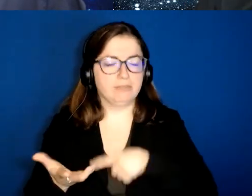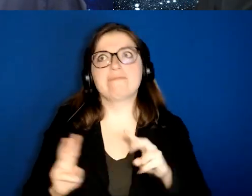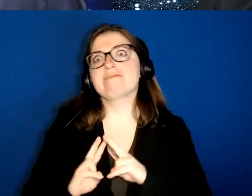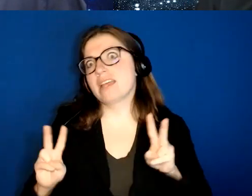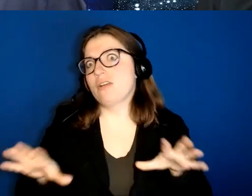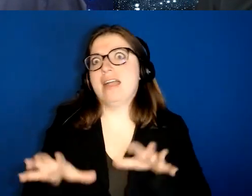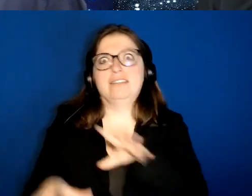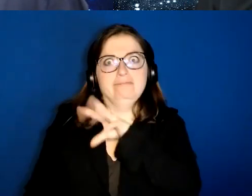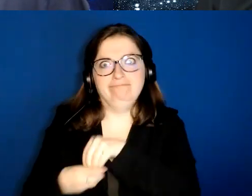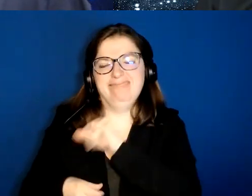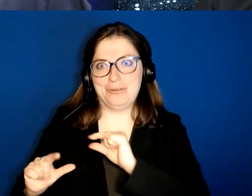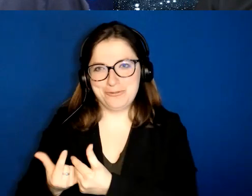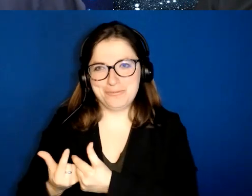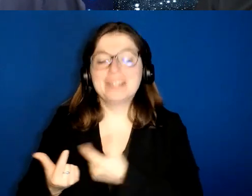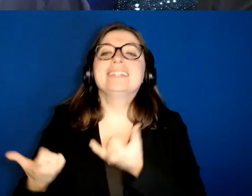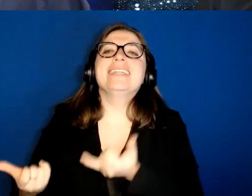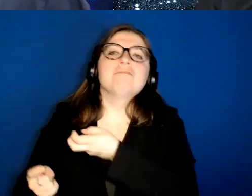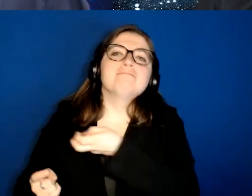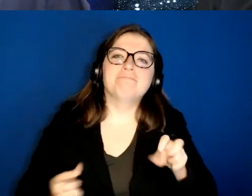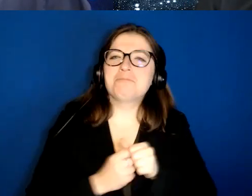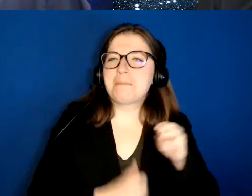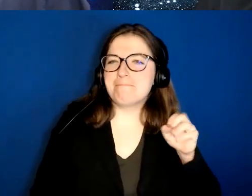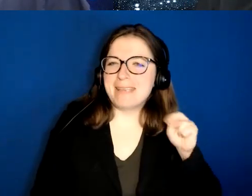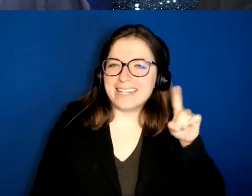group. He's now with Mandy.